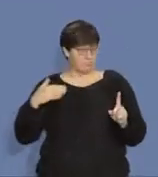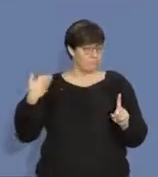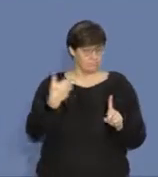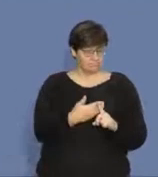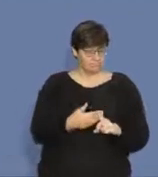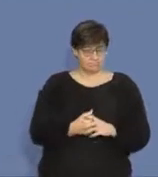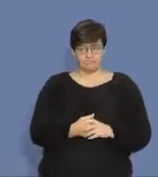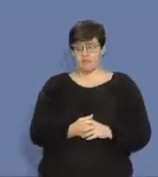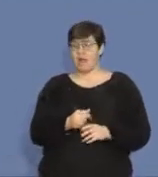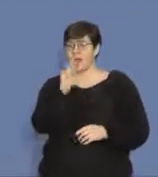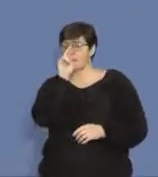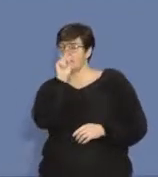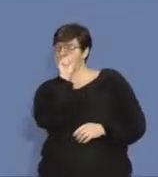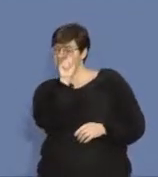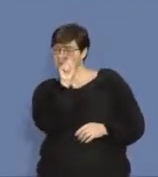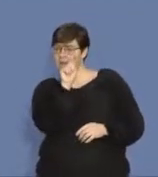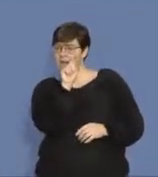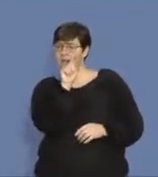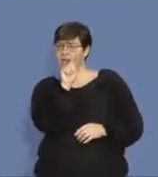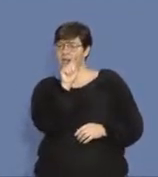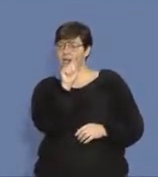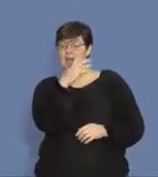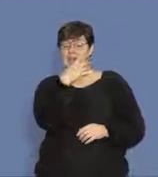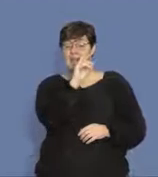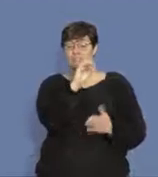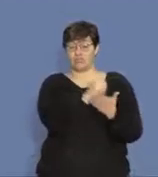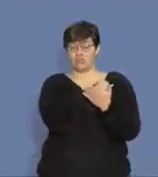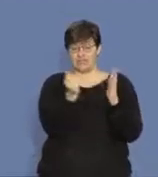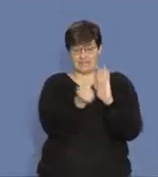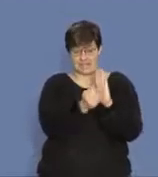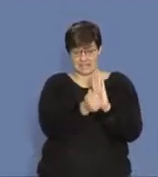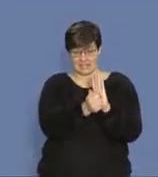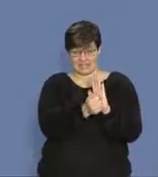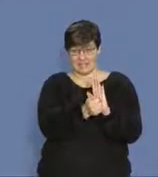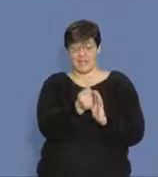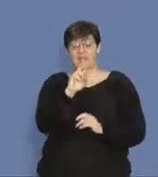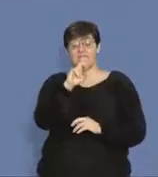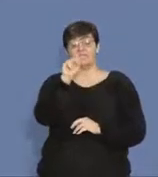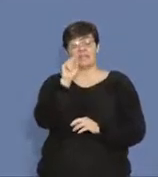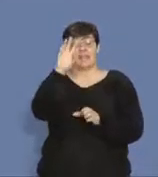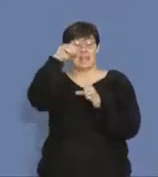can clearly see that on my cash and credit sales, my VAT amount was